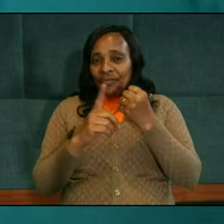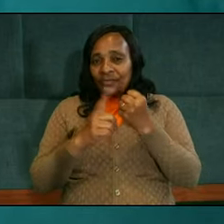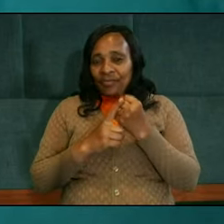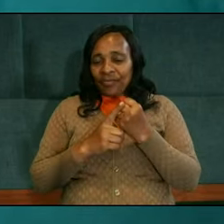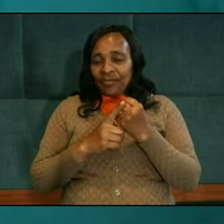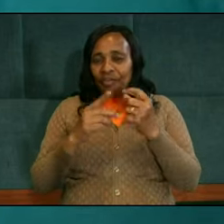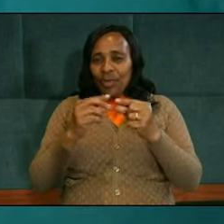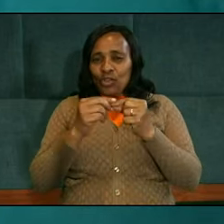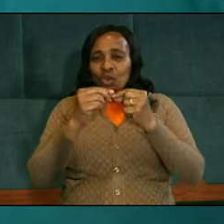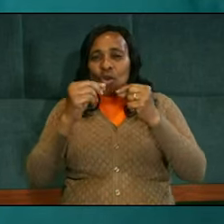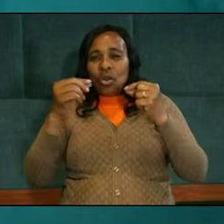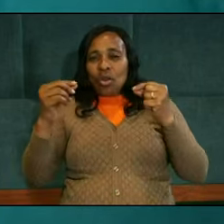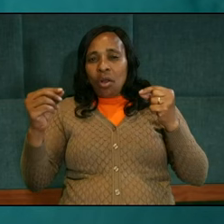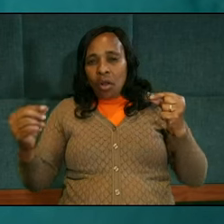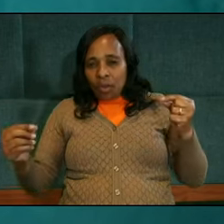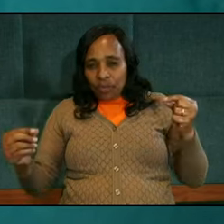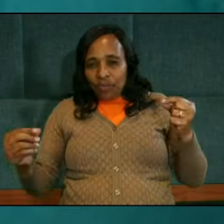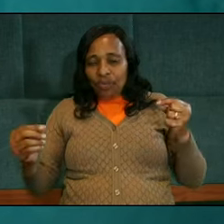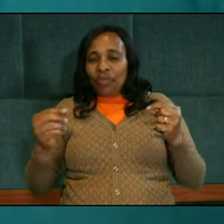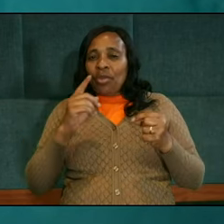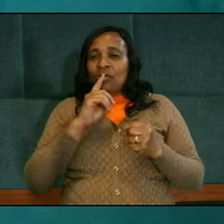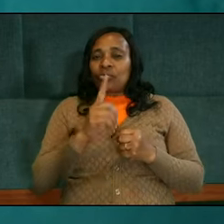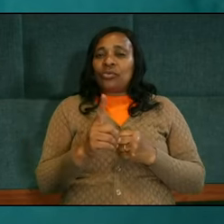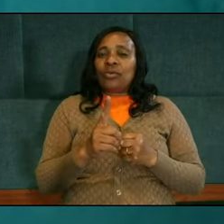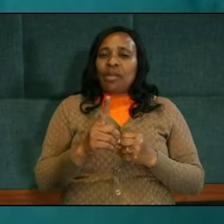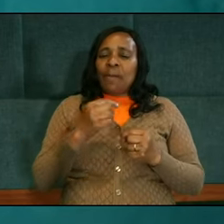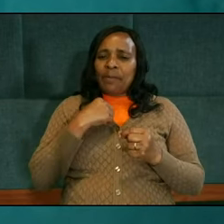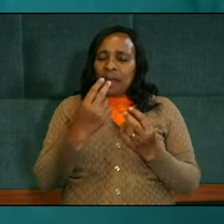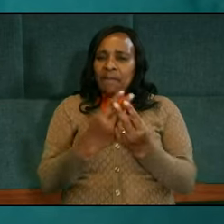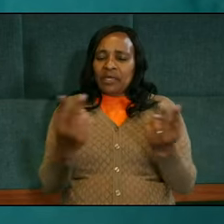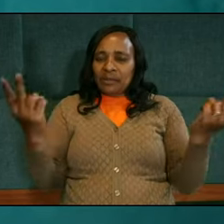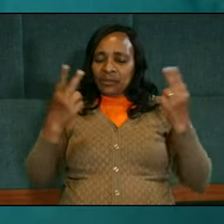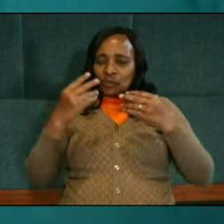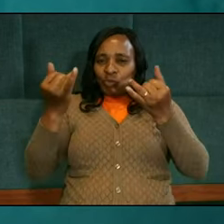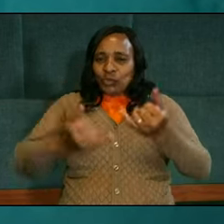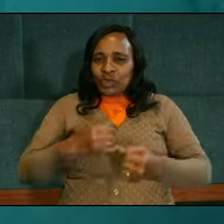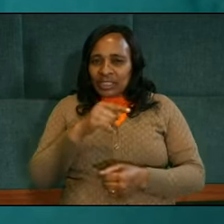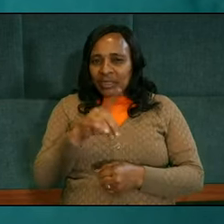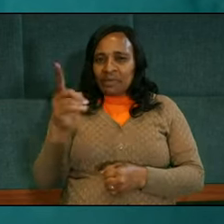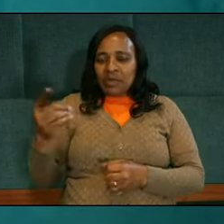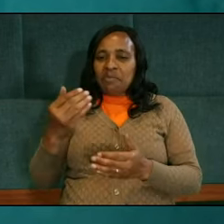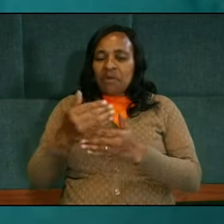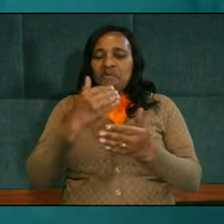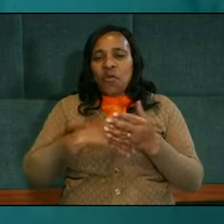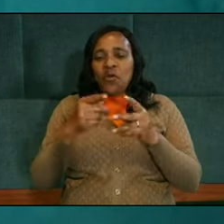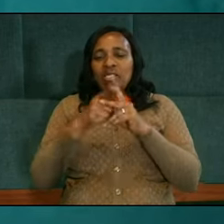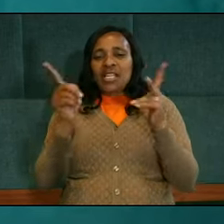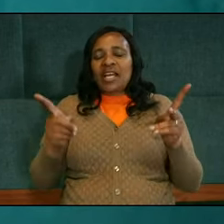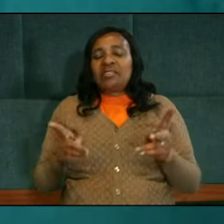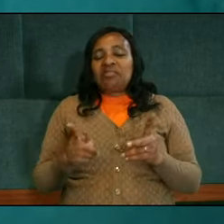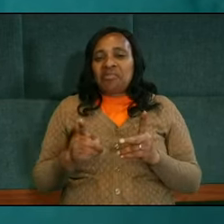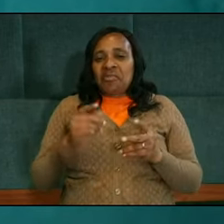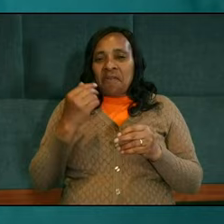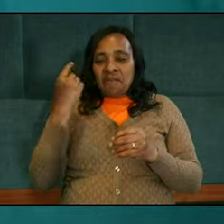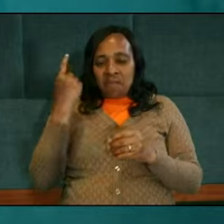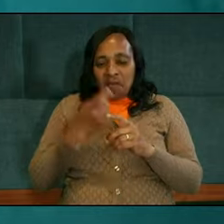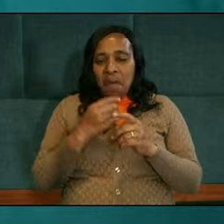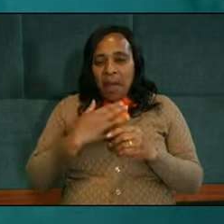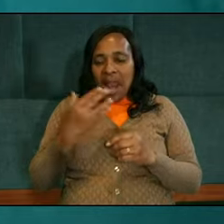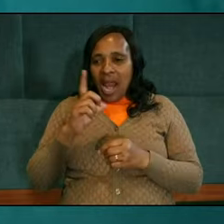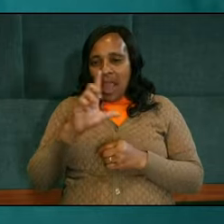So Long, Saul. I'd like my fellow panelists to introduce themselves before we begin. You can start from my left.